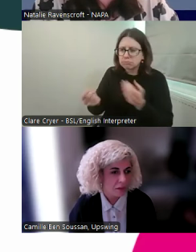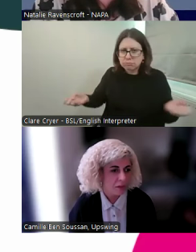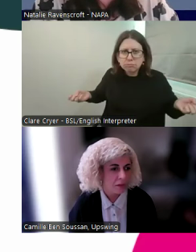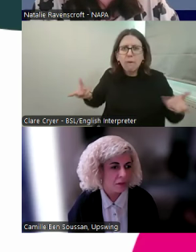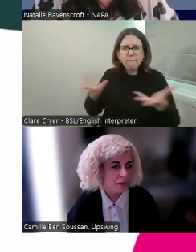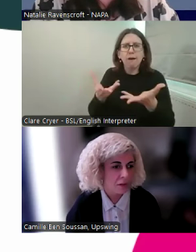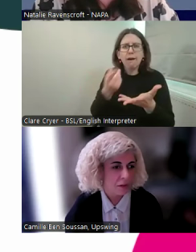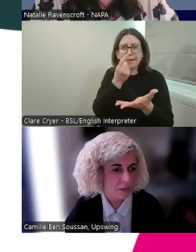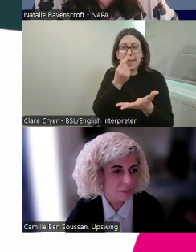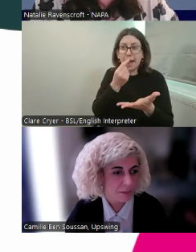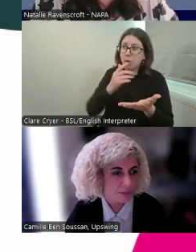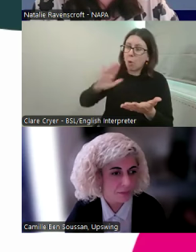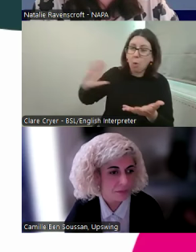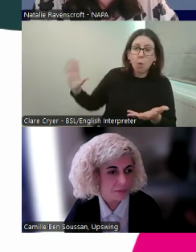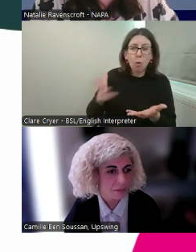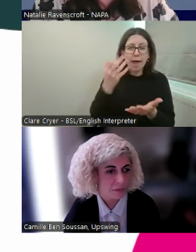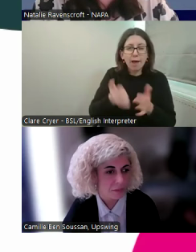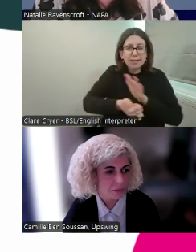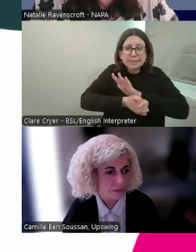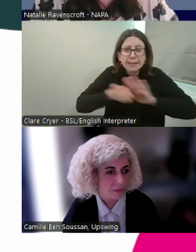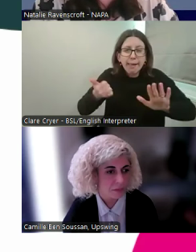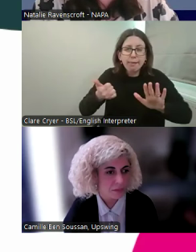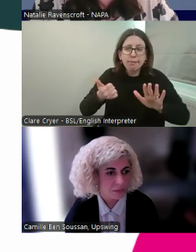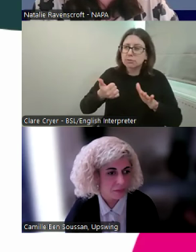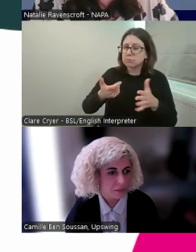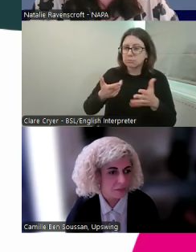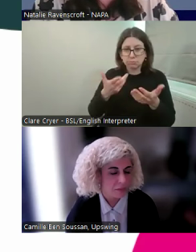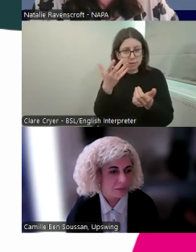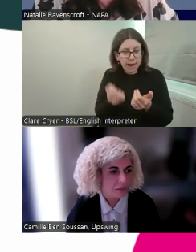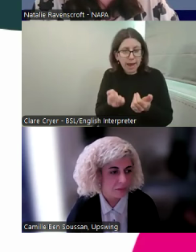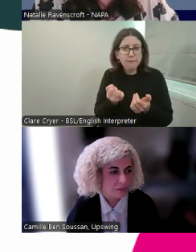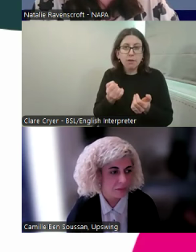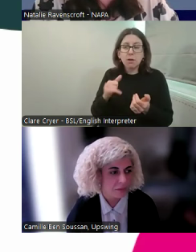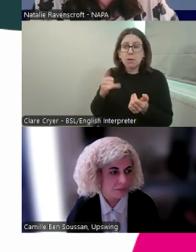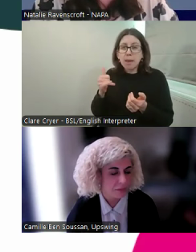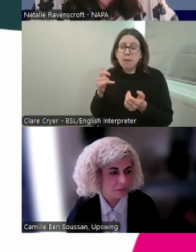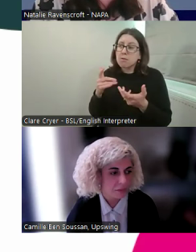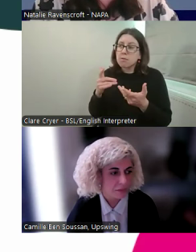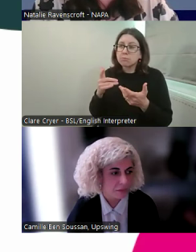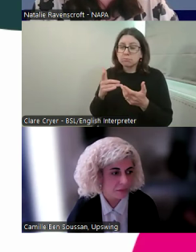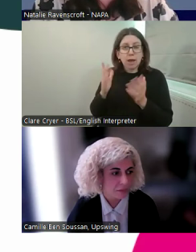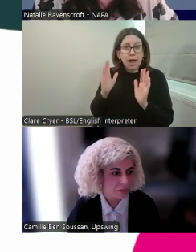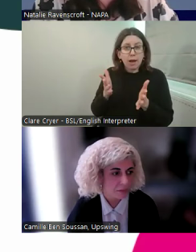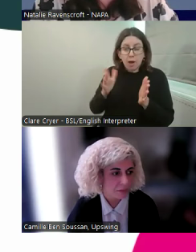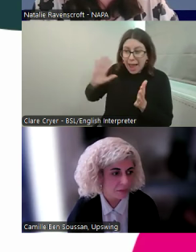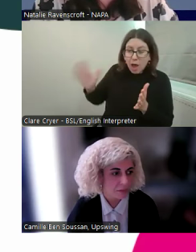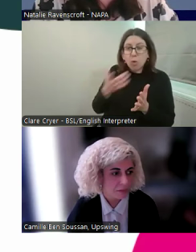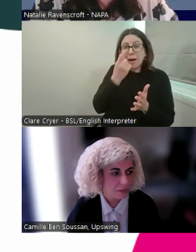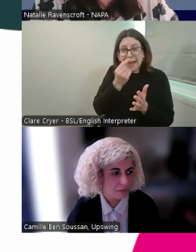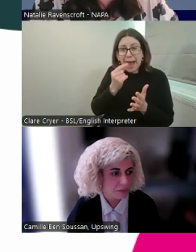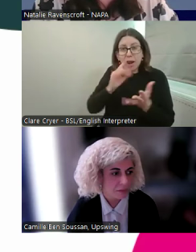that you don't, just because you're a certain age, you're not always going to want to look back or forward. And everyone can be creative and